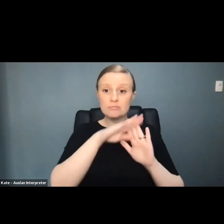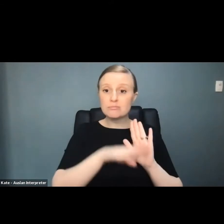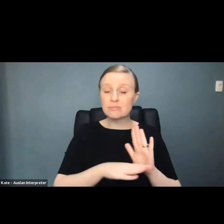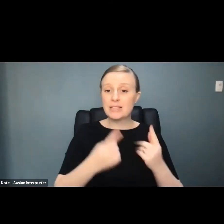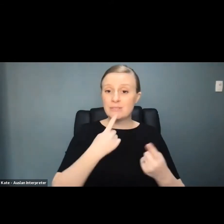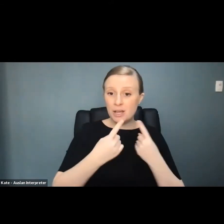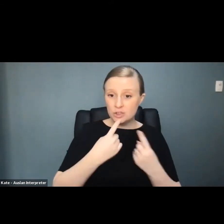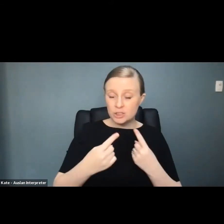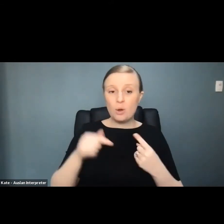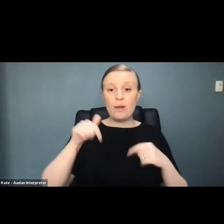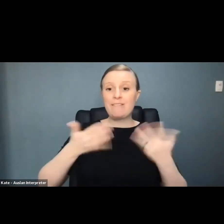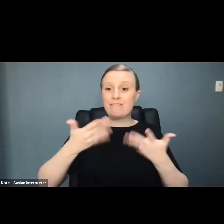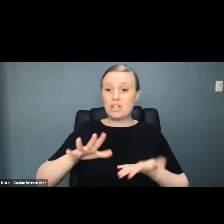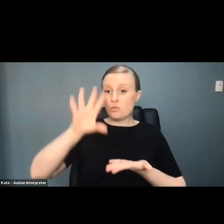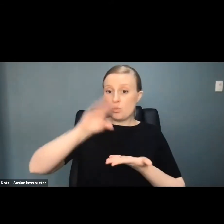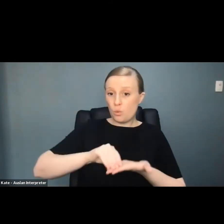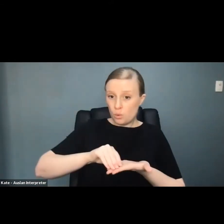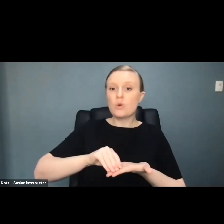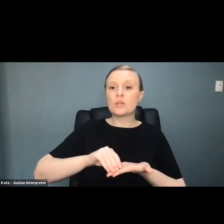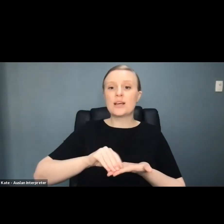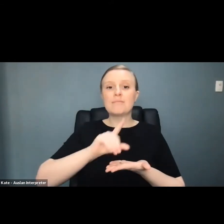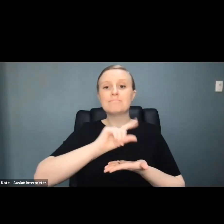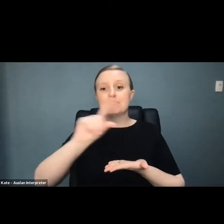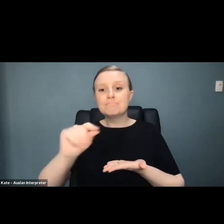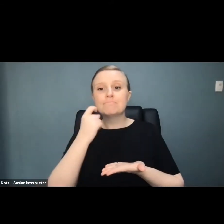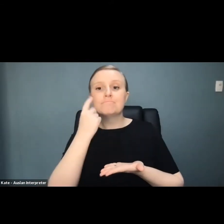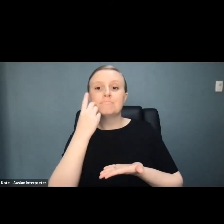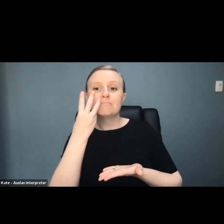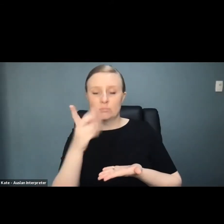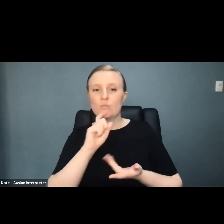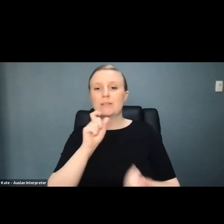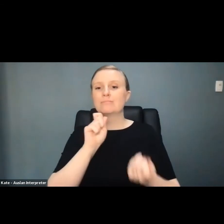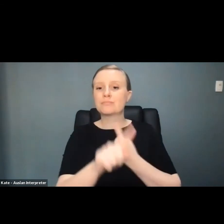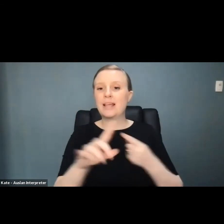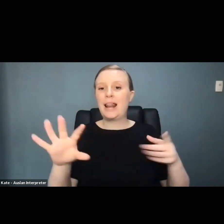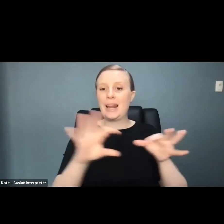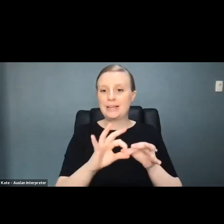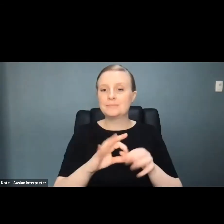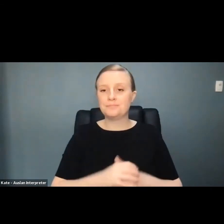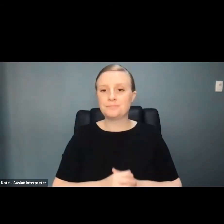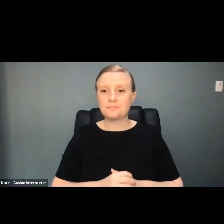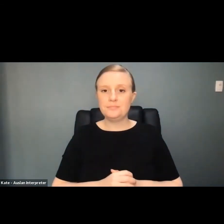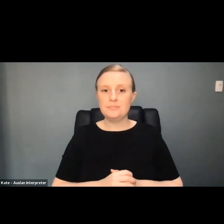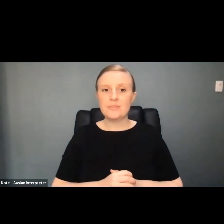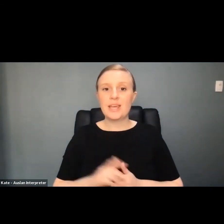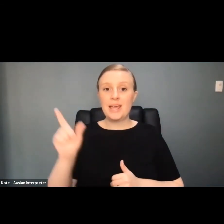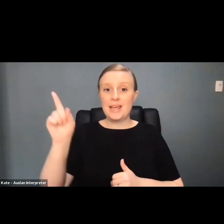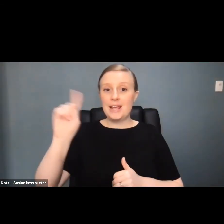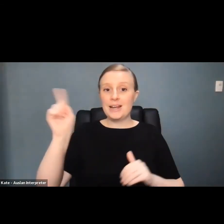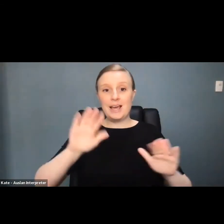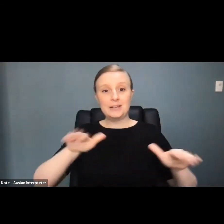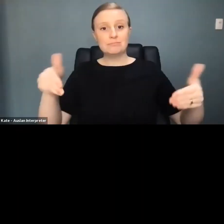few days. I'm now very pleased to hand over to NDARC Director, Professor Michael Farrell, who will provide some highlights from